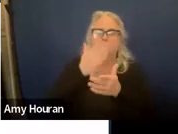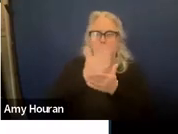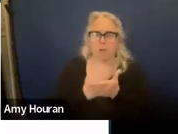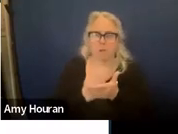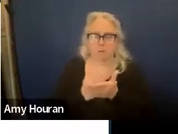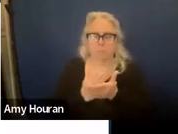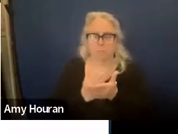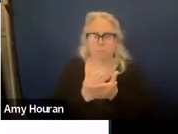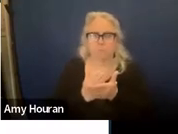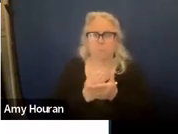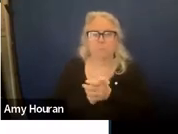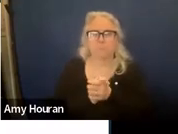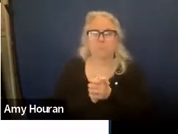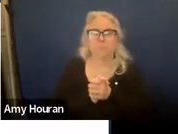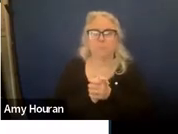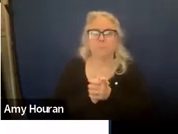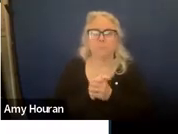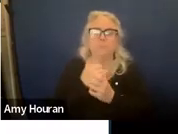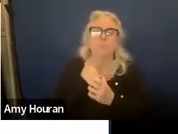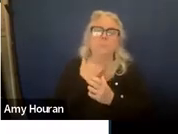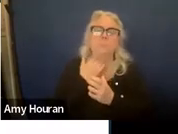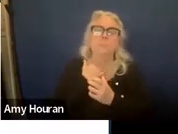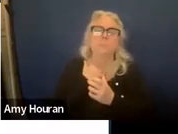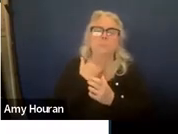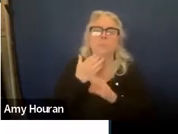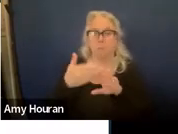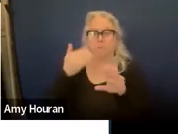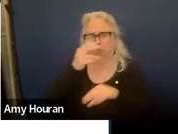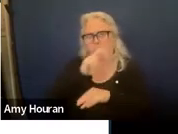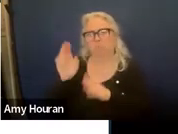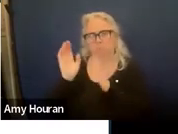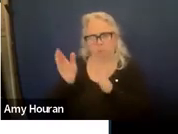is, before you even get to the transition plan,